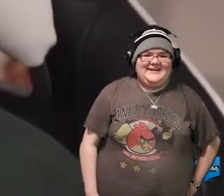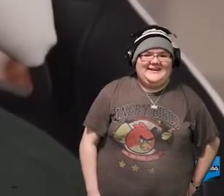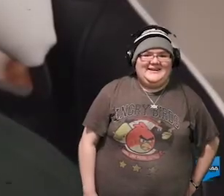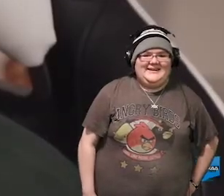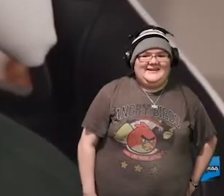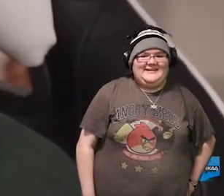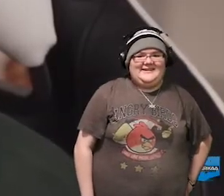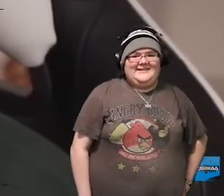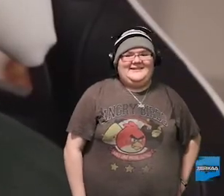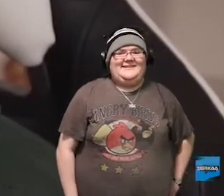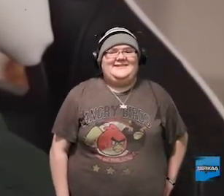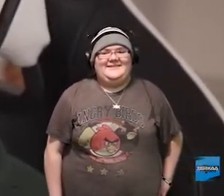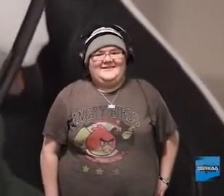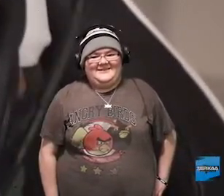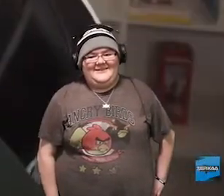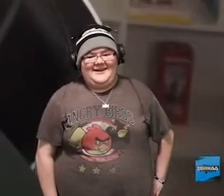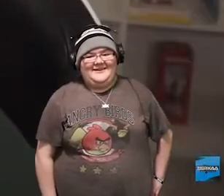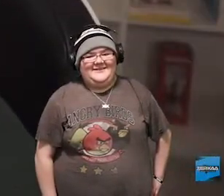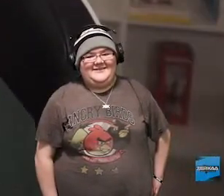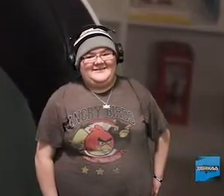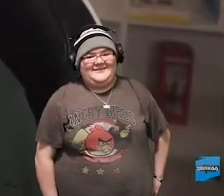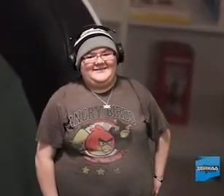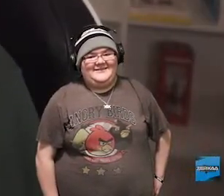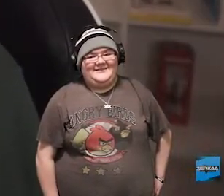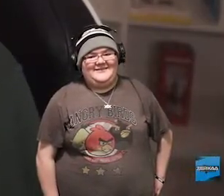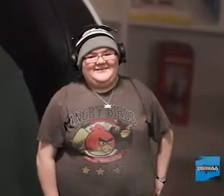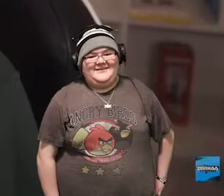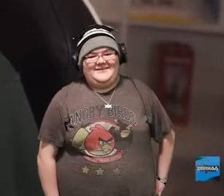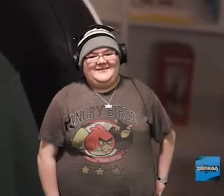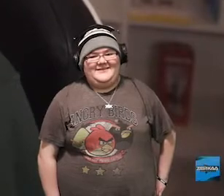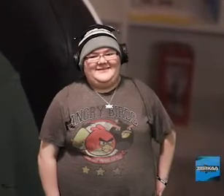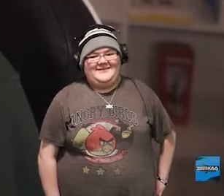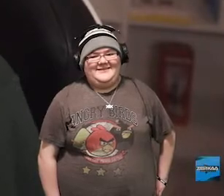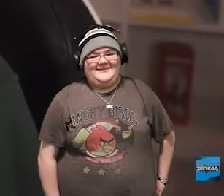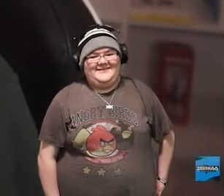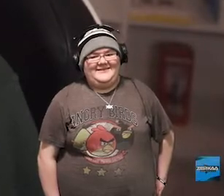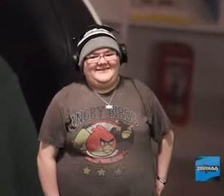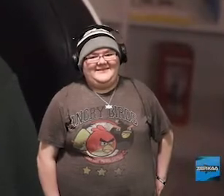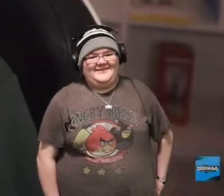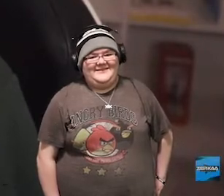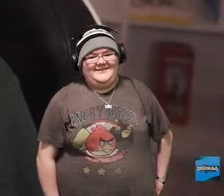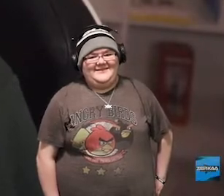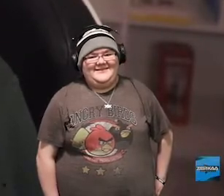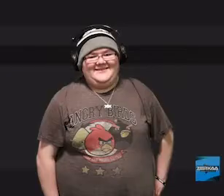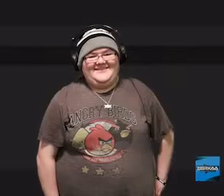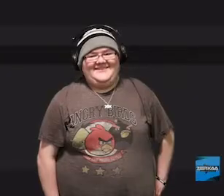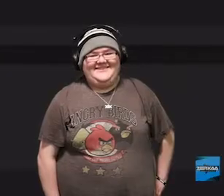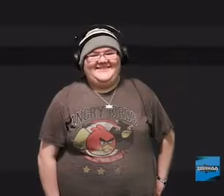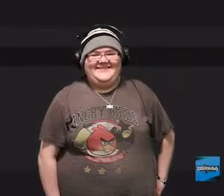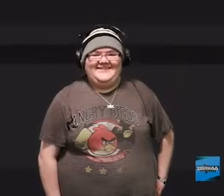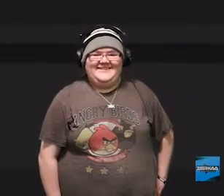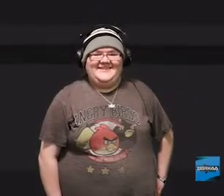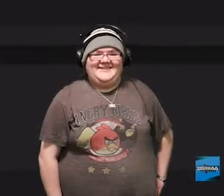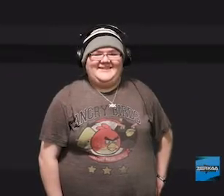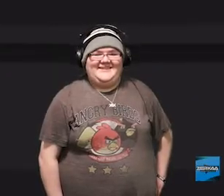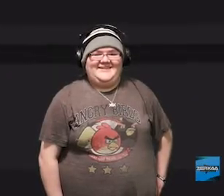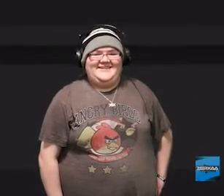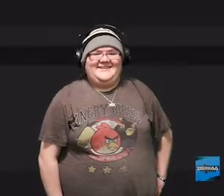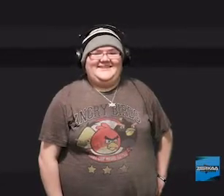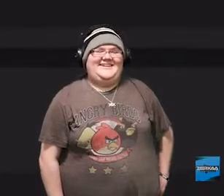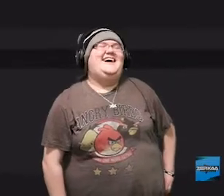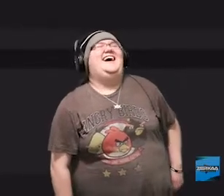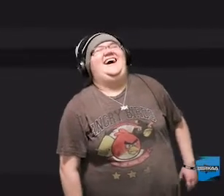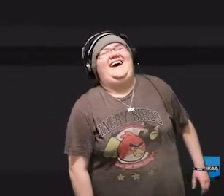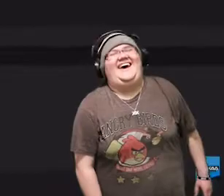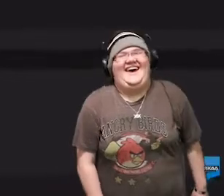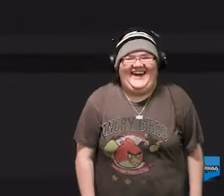but ultimately you're a sick drawer. Yeah. It's cold. Like you actually captured a lot of good features of my face. Next one got to be him screaming, "Fucking get